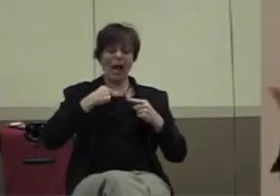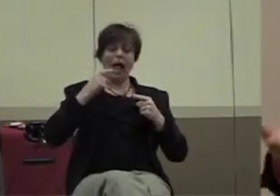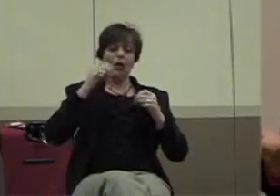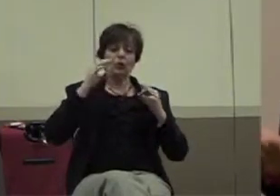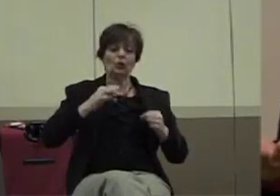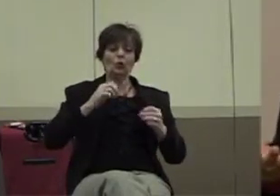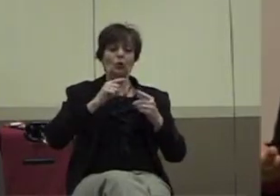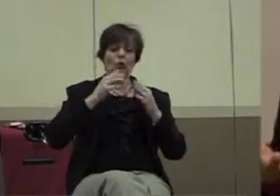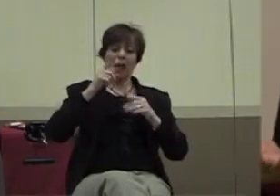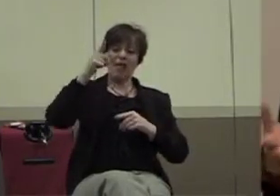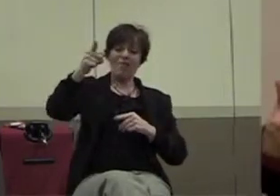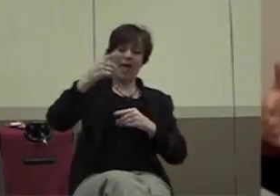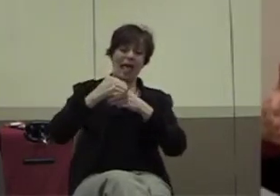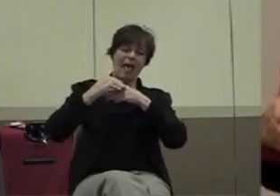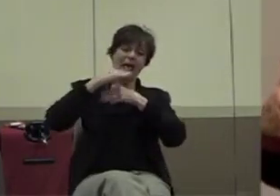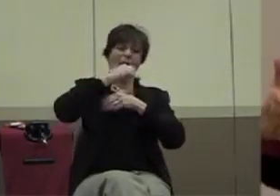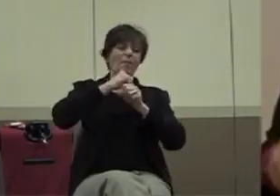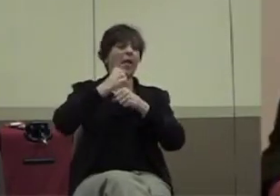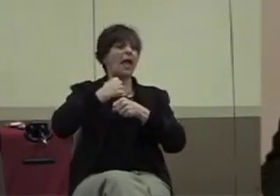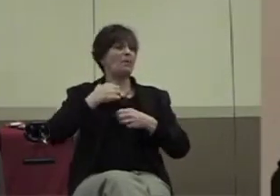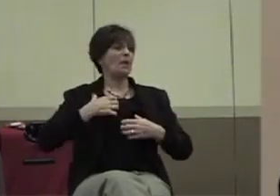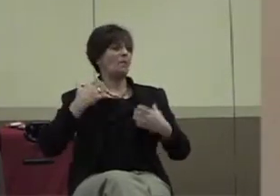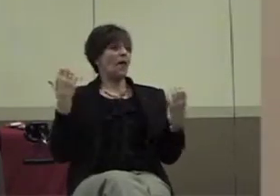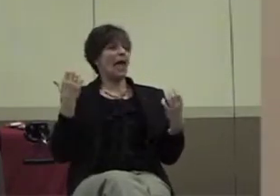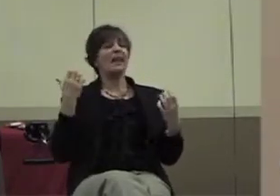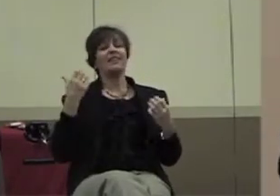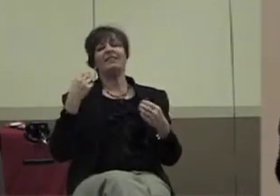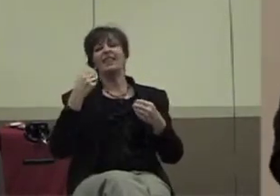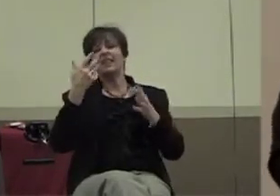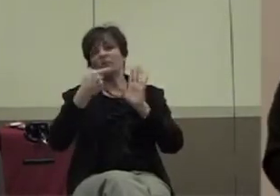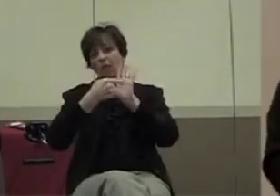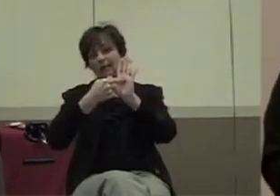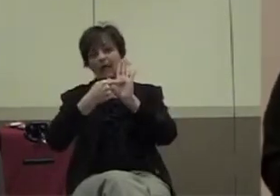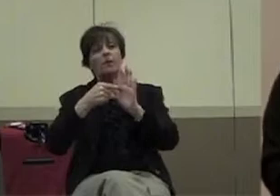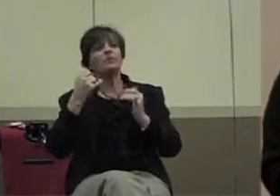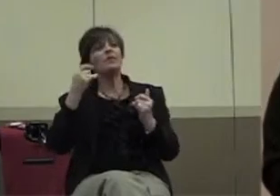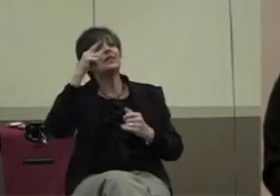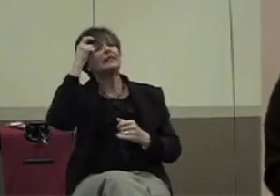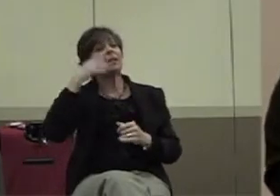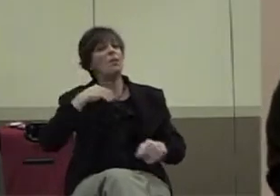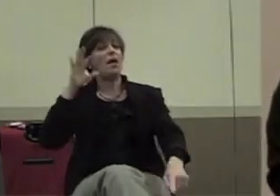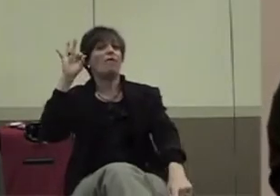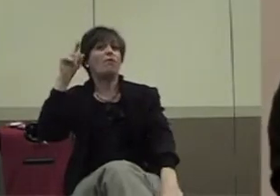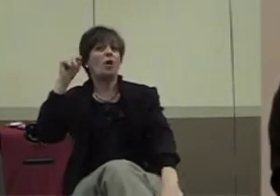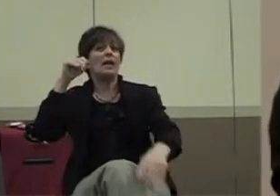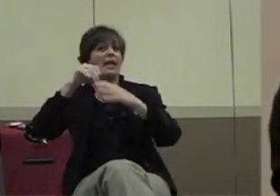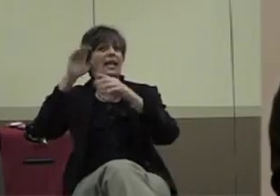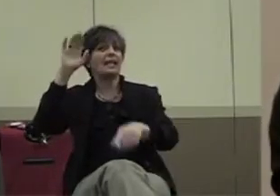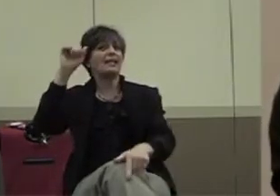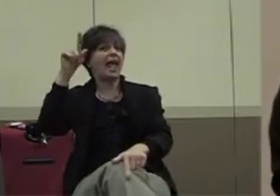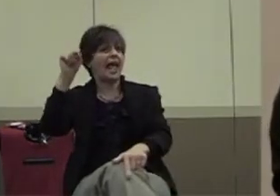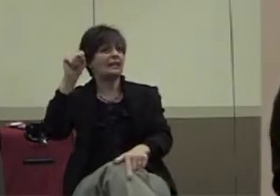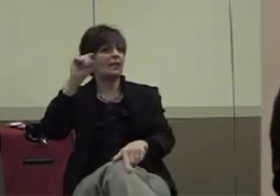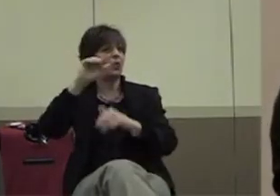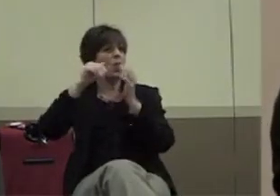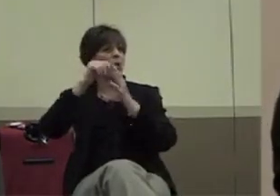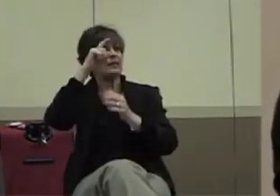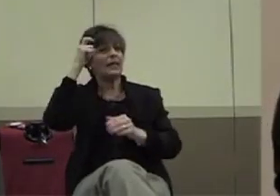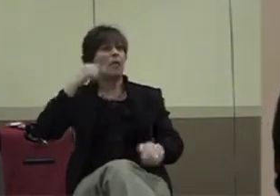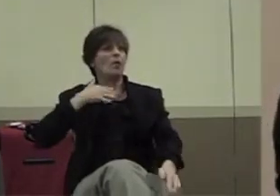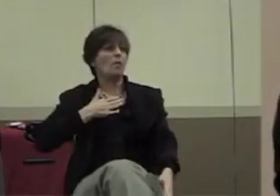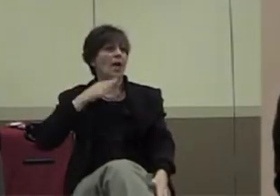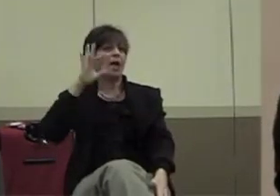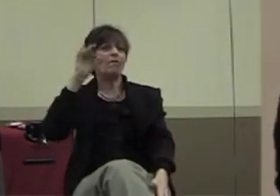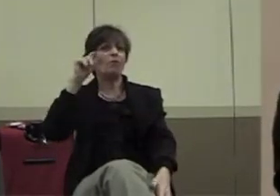it, and I'll just give you an example. This summer, my foot was in a cast, and I spent the whole summer with my foot in a cast, and you can